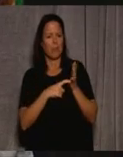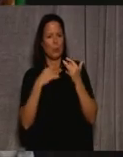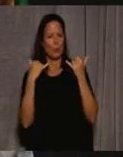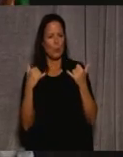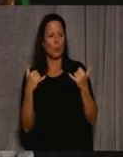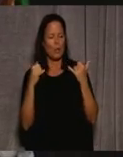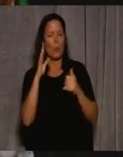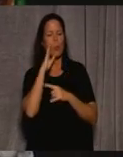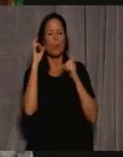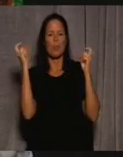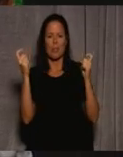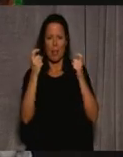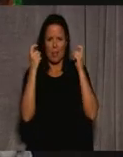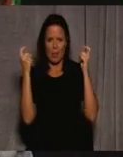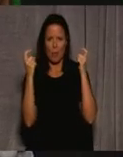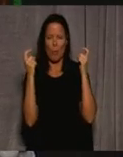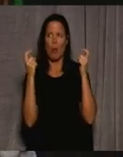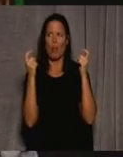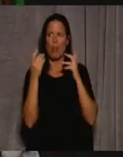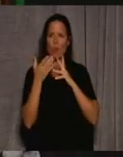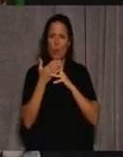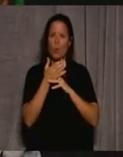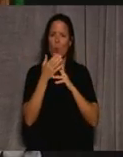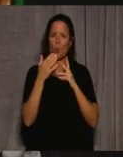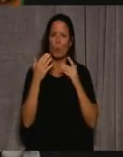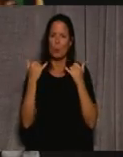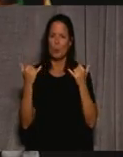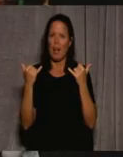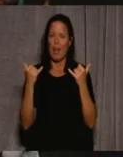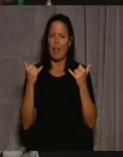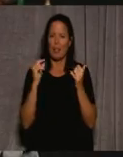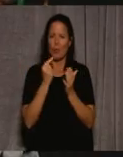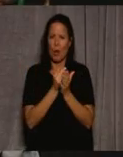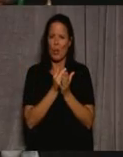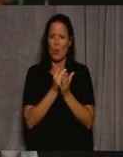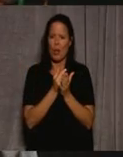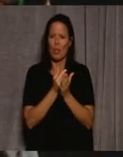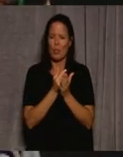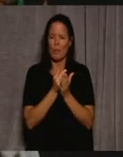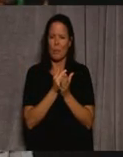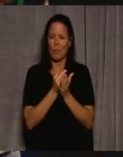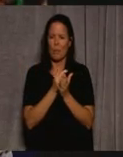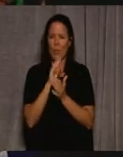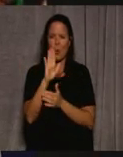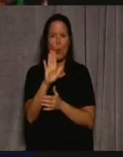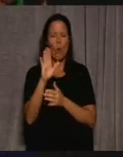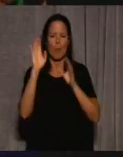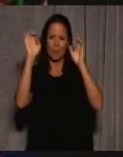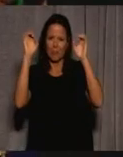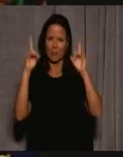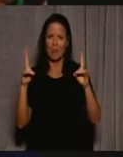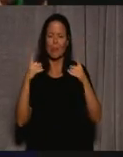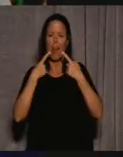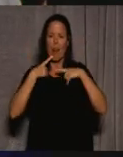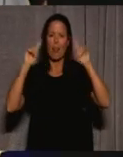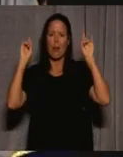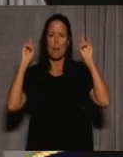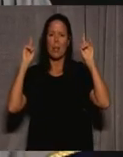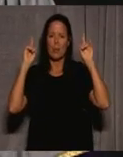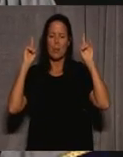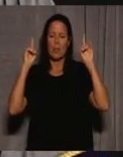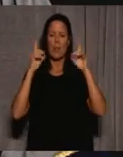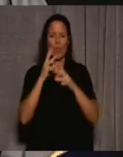will celebrate through this ceremony the academic accomplishments you have